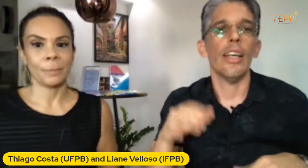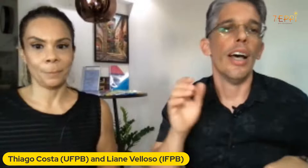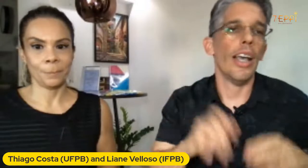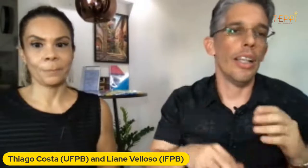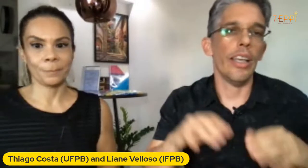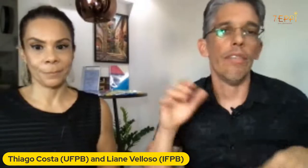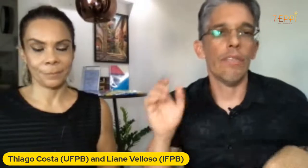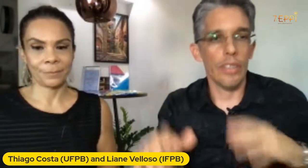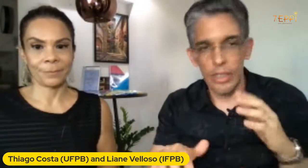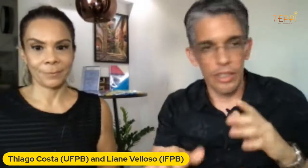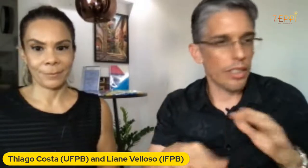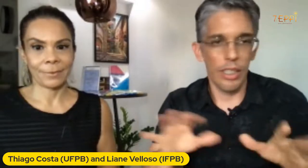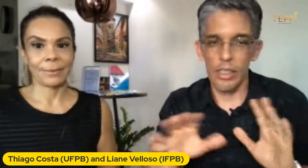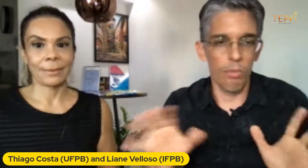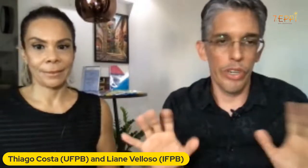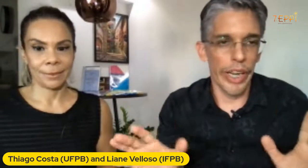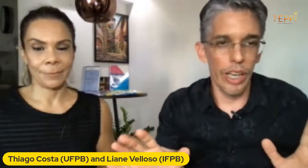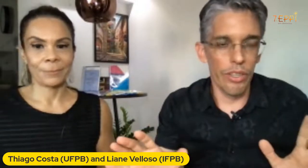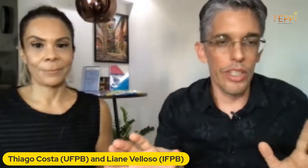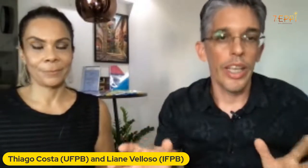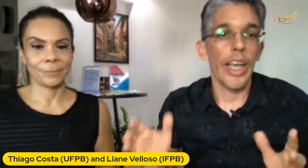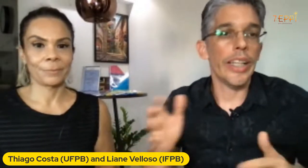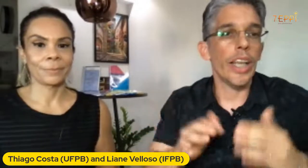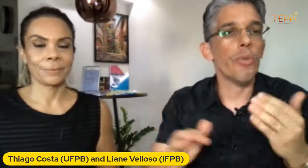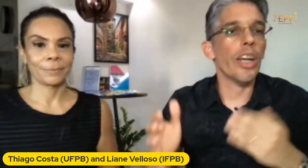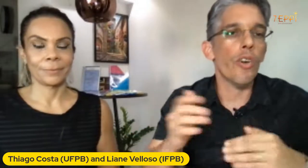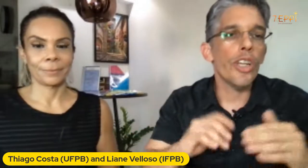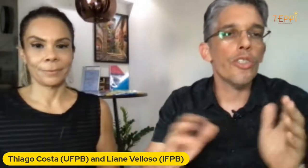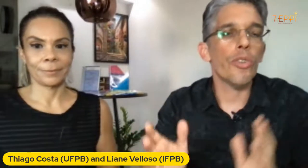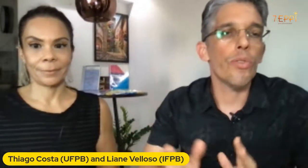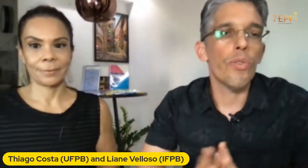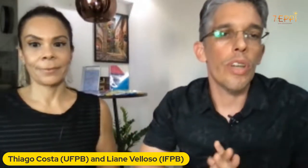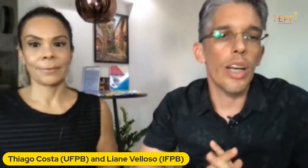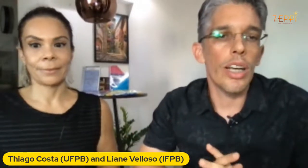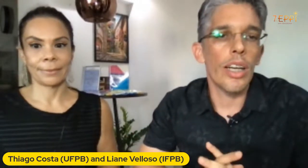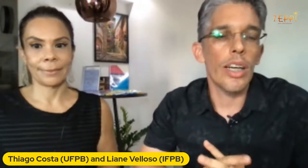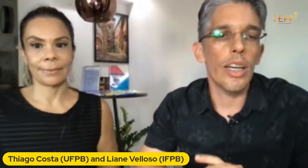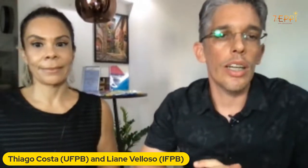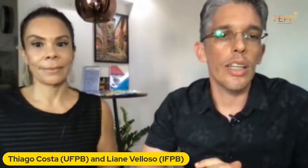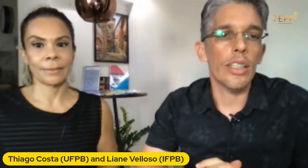is, I live somewhere else. And then we are going to